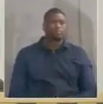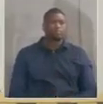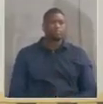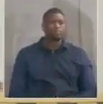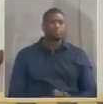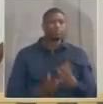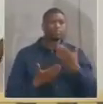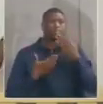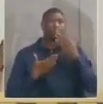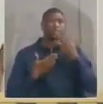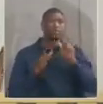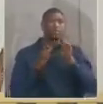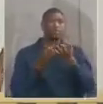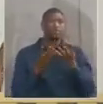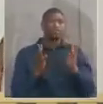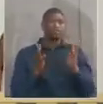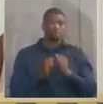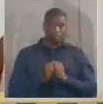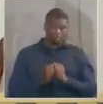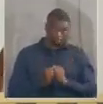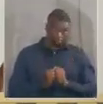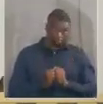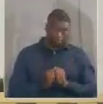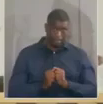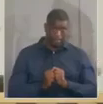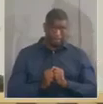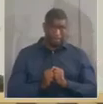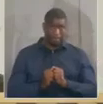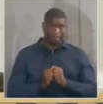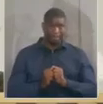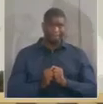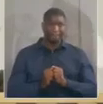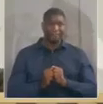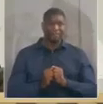Thank you, Commissioners. The current